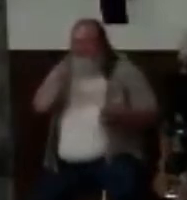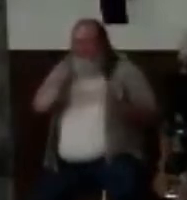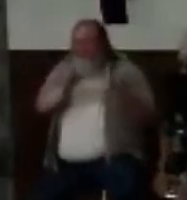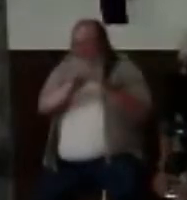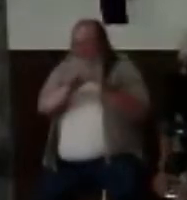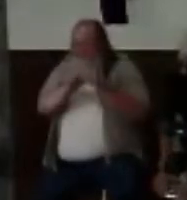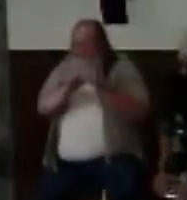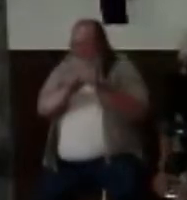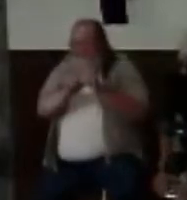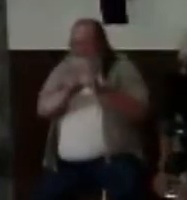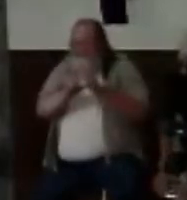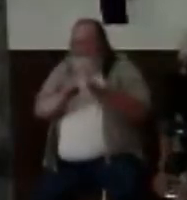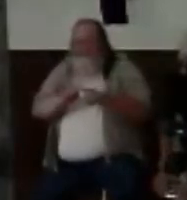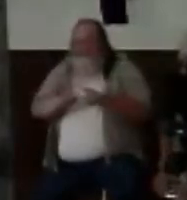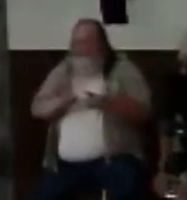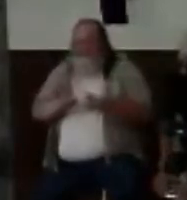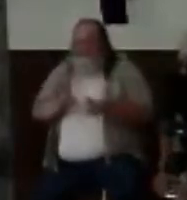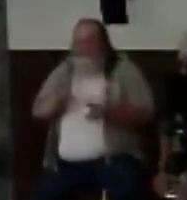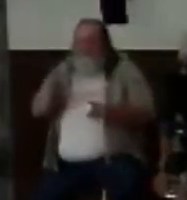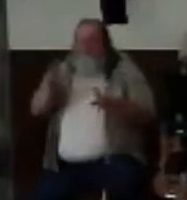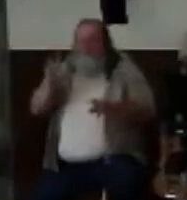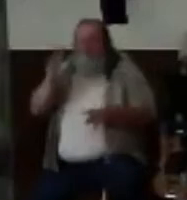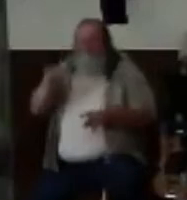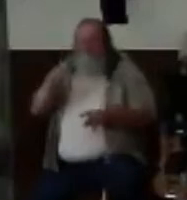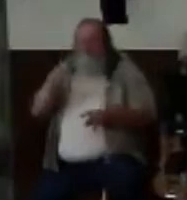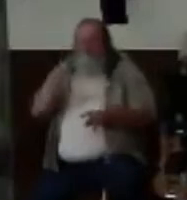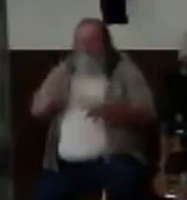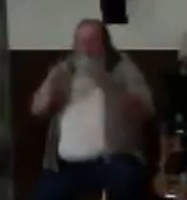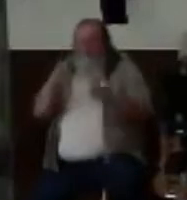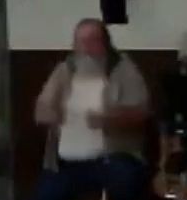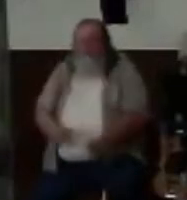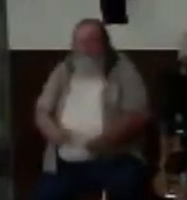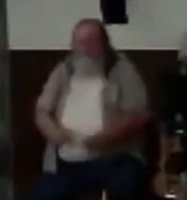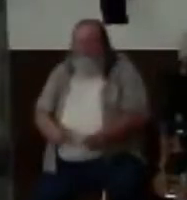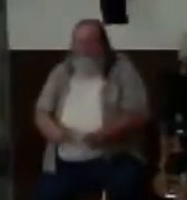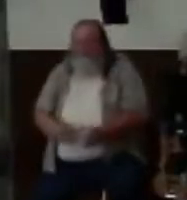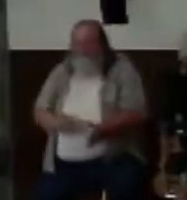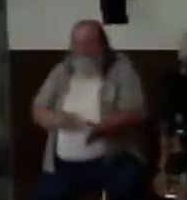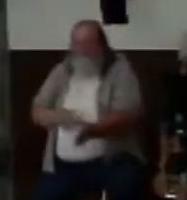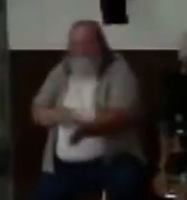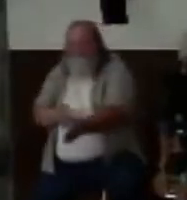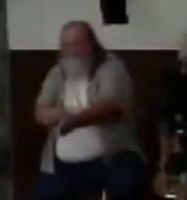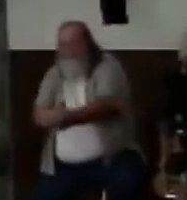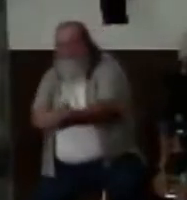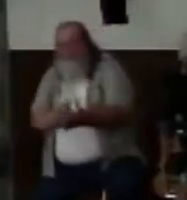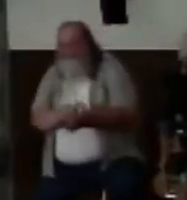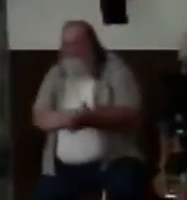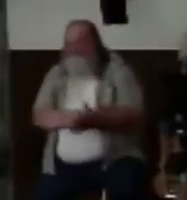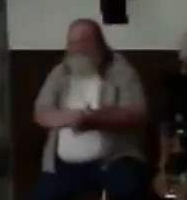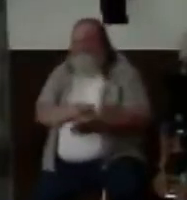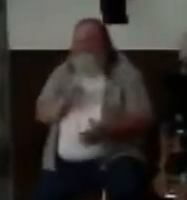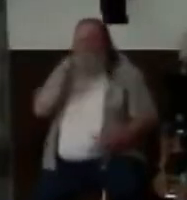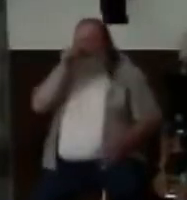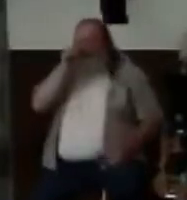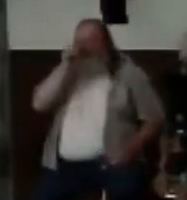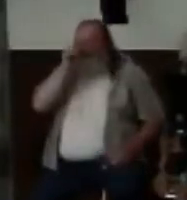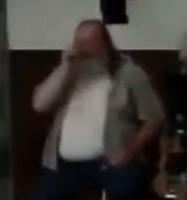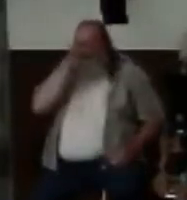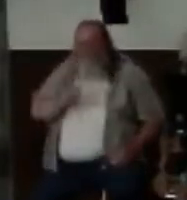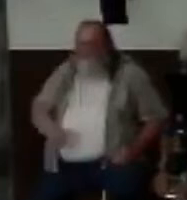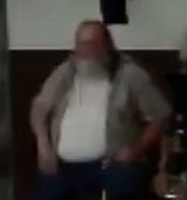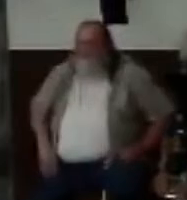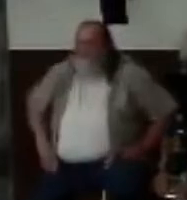for traditions to become our religion when we start focusing on what traditions mean to